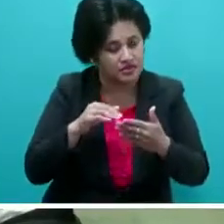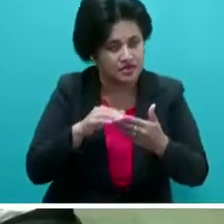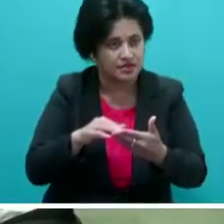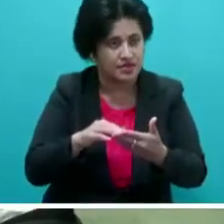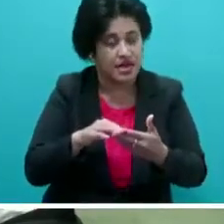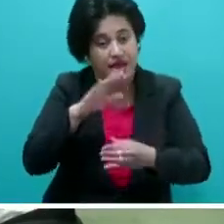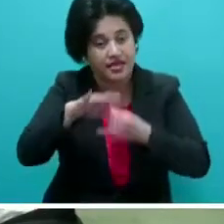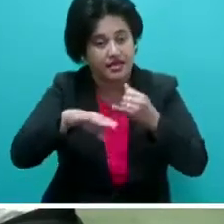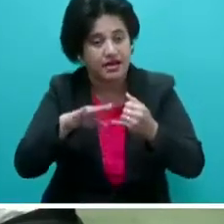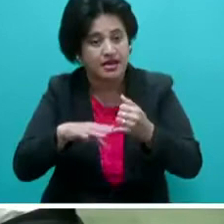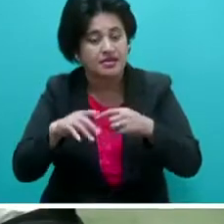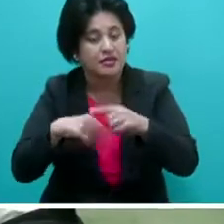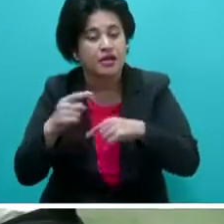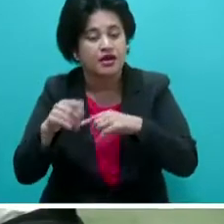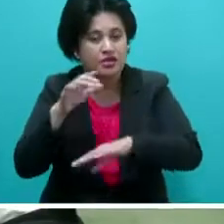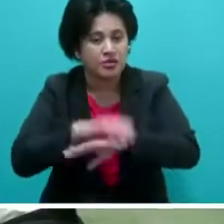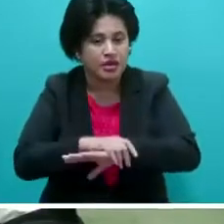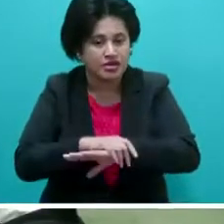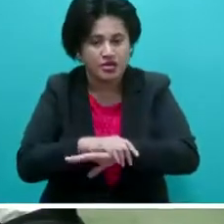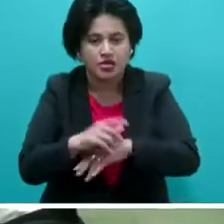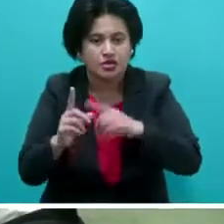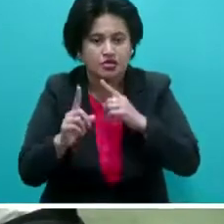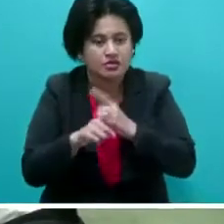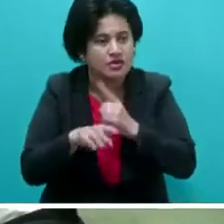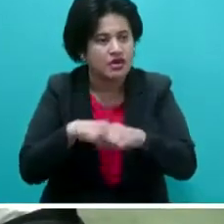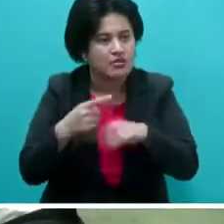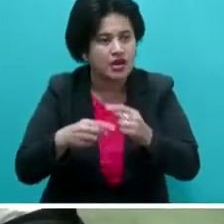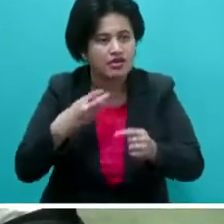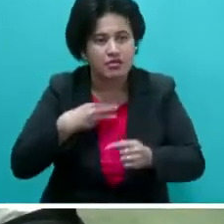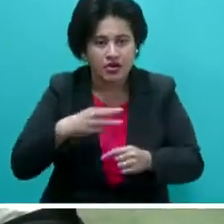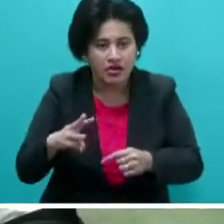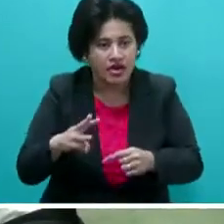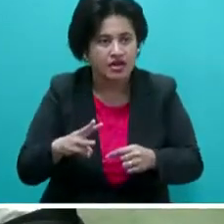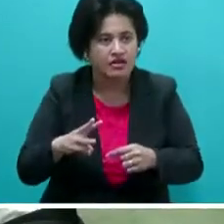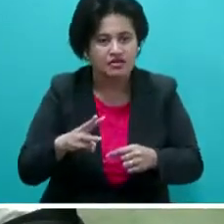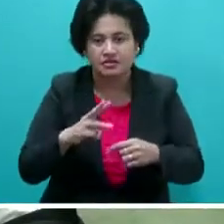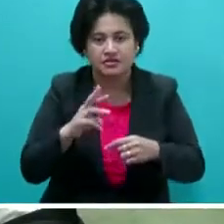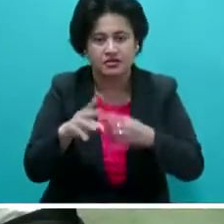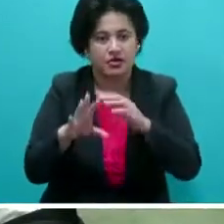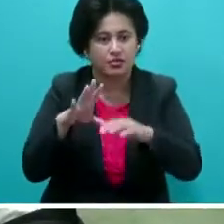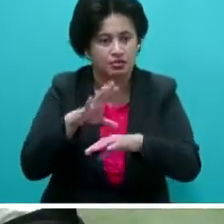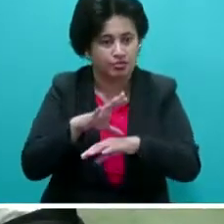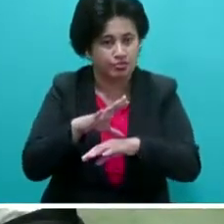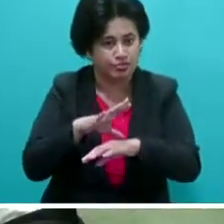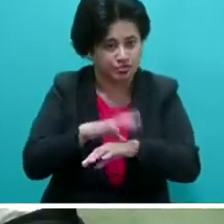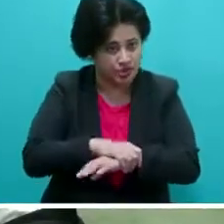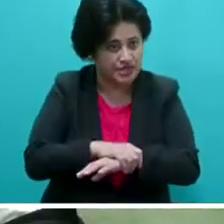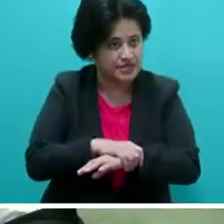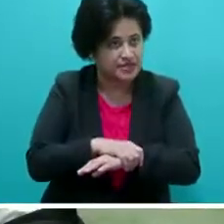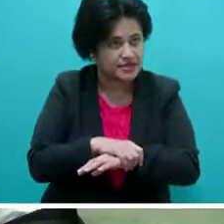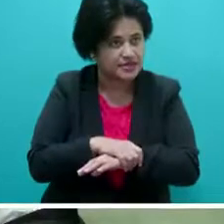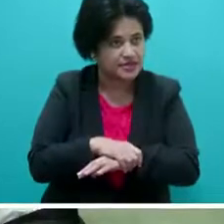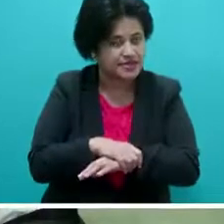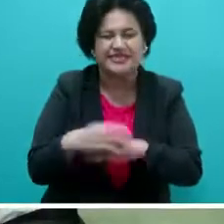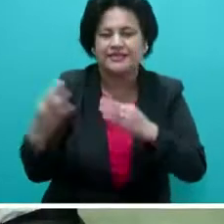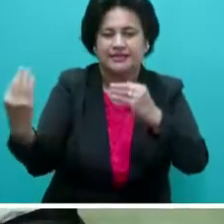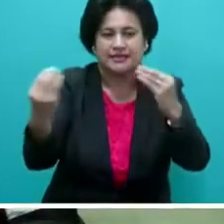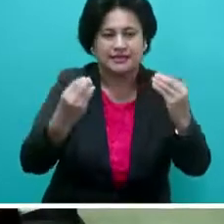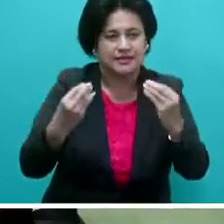point. They talk about the morale of the police. Morale of the police, Mr. Speaker, sir. Order. It's related to the police.